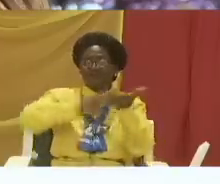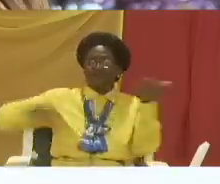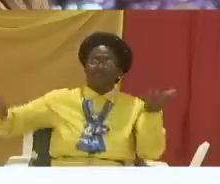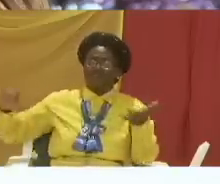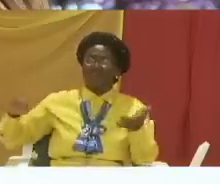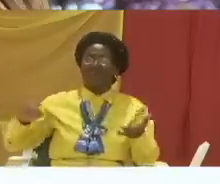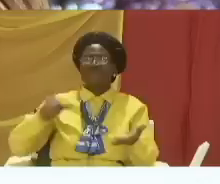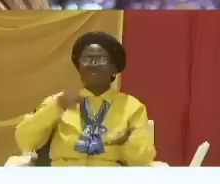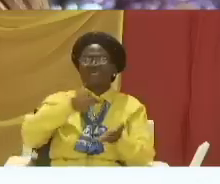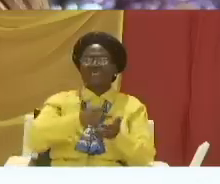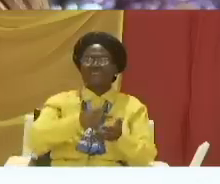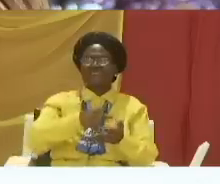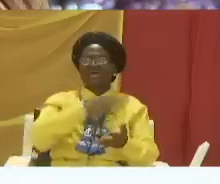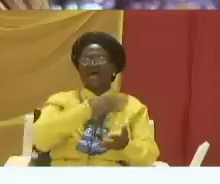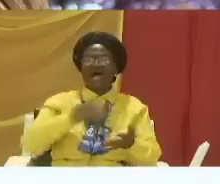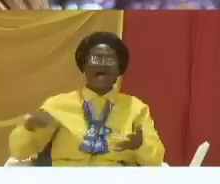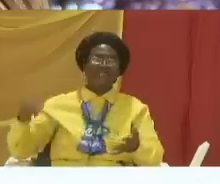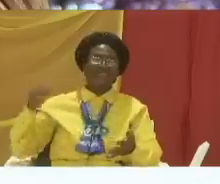And she said,